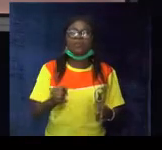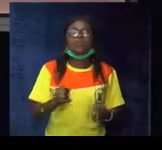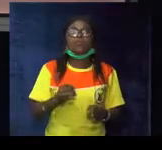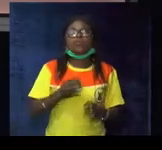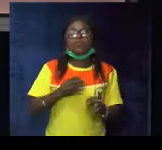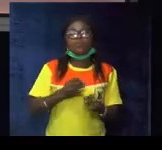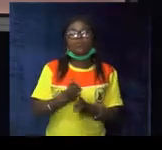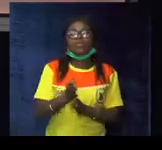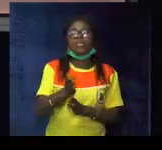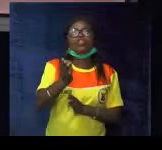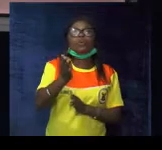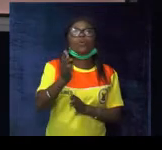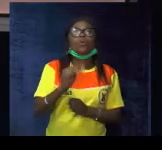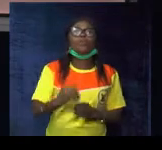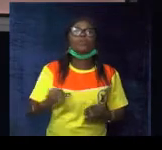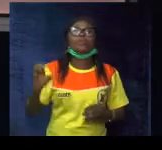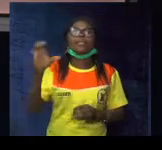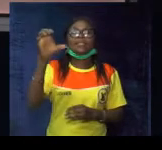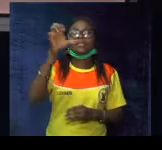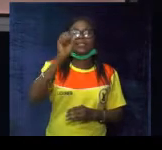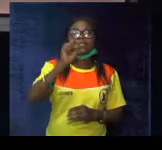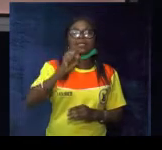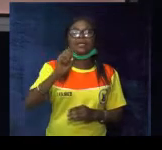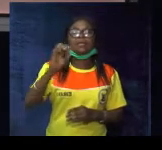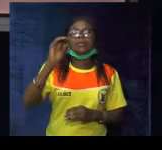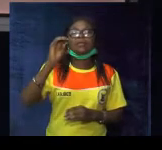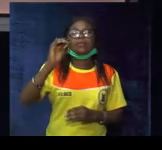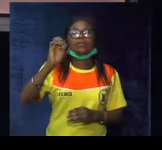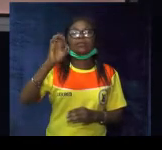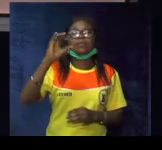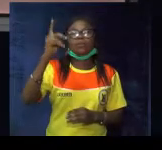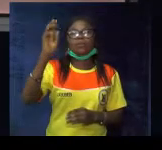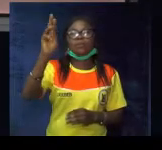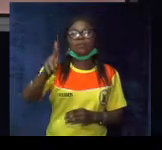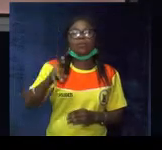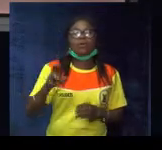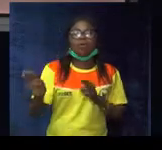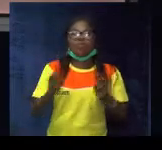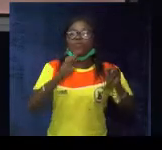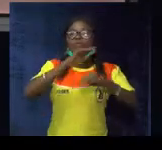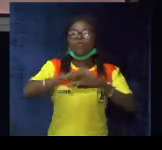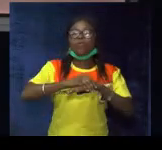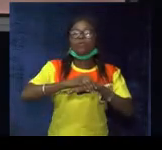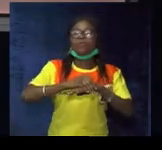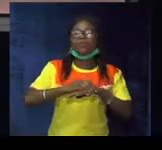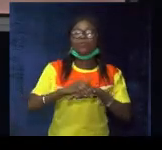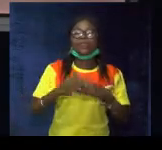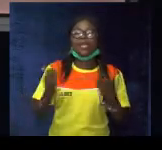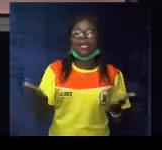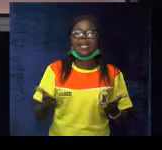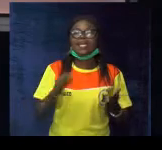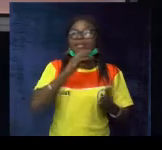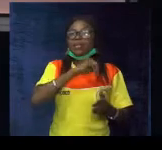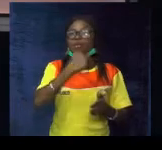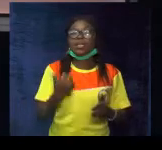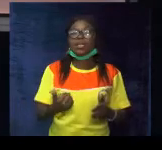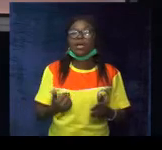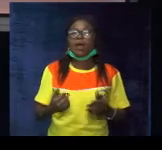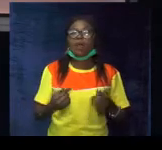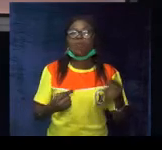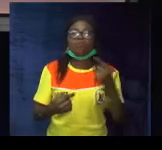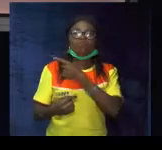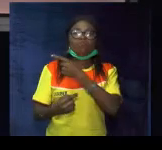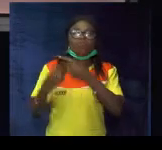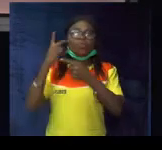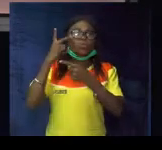course, automatically will be called the major sector. Now, moving on. So here is another sector.